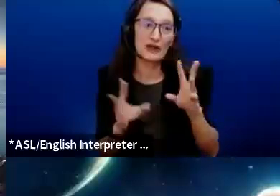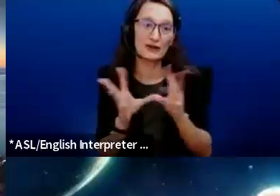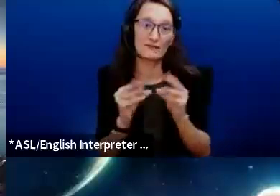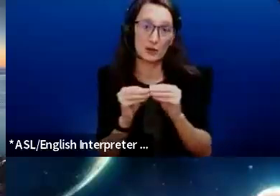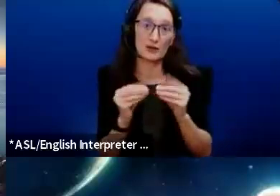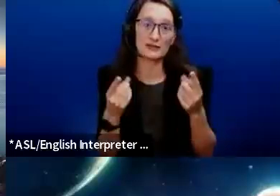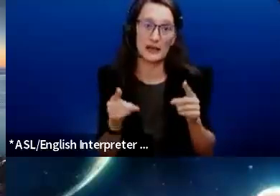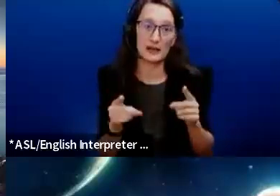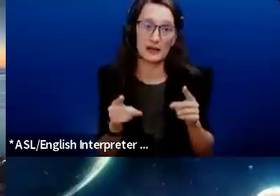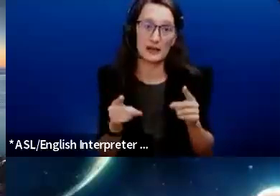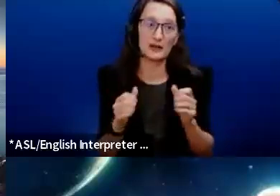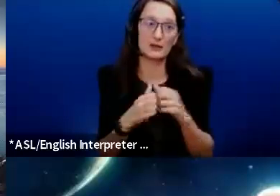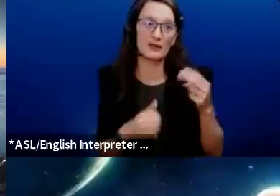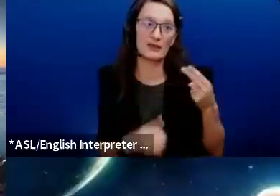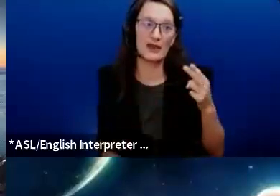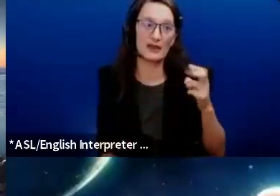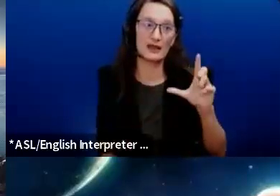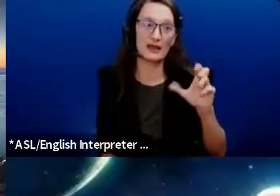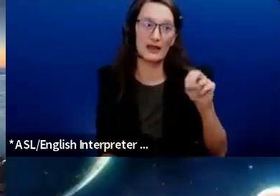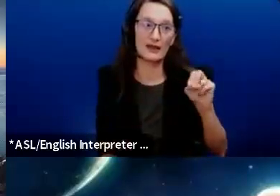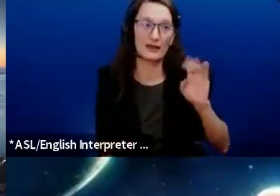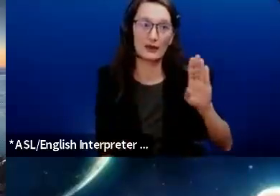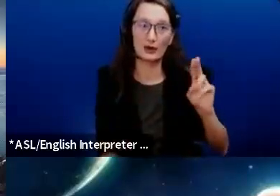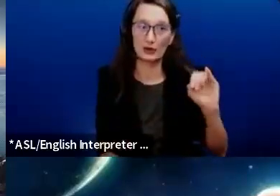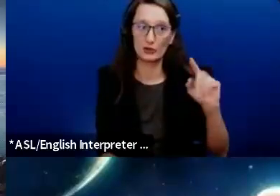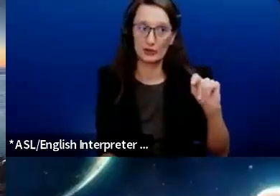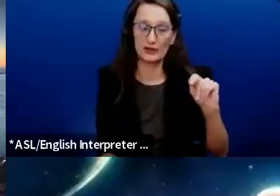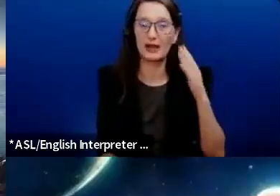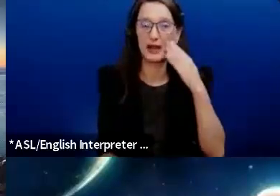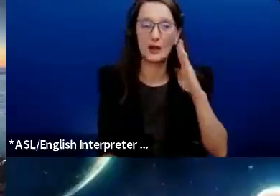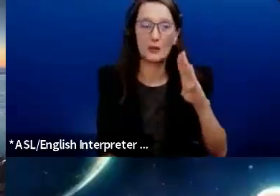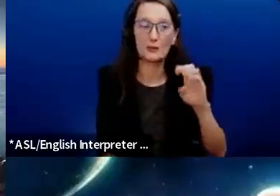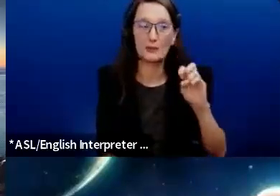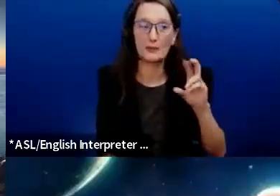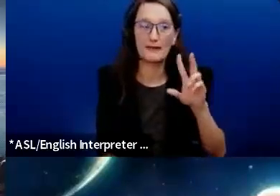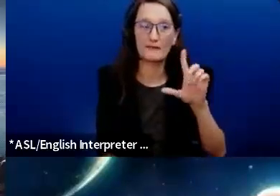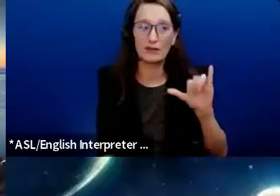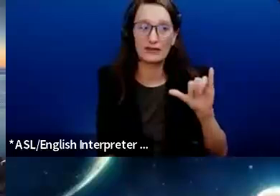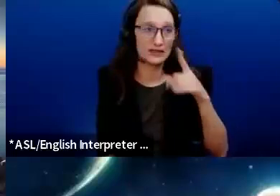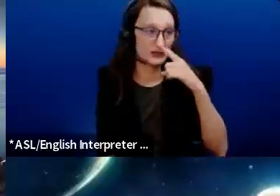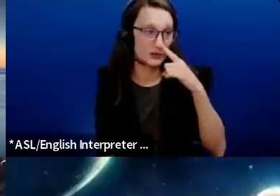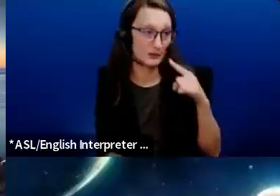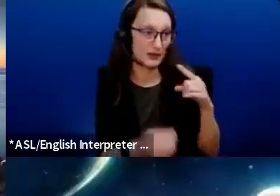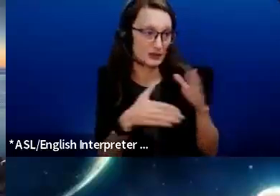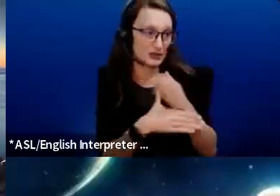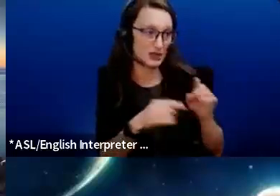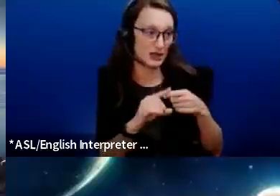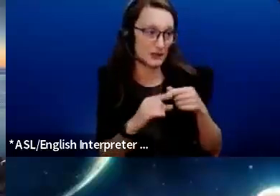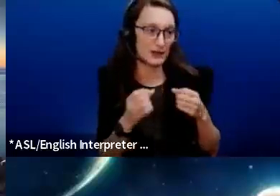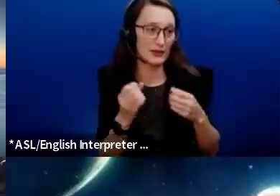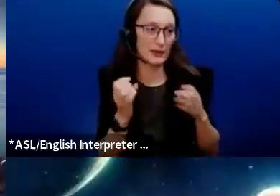to be with Helen's unit. So I know that Beverly, if you can share about the behavior